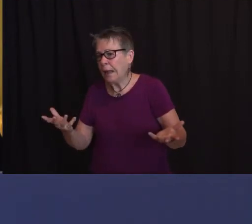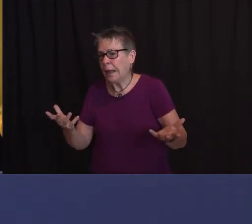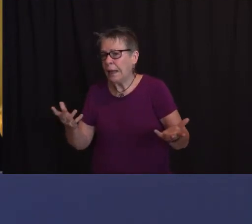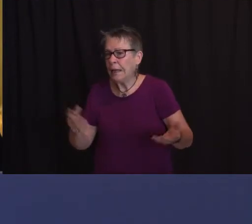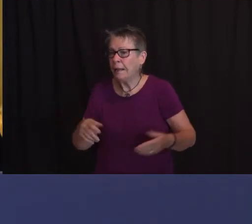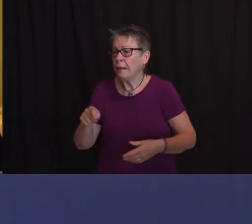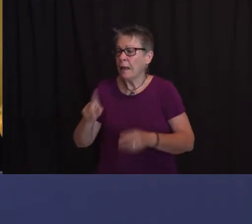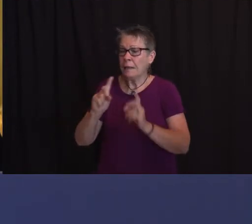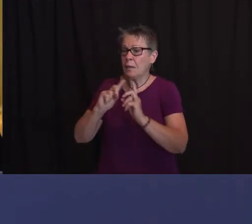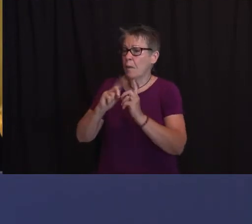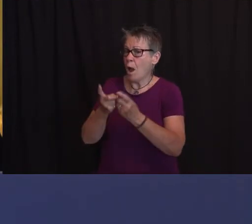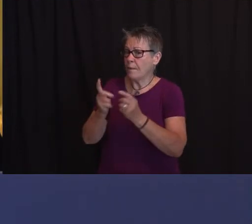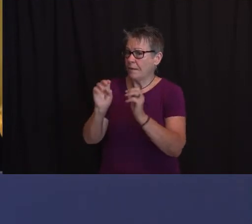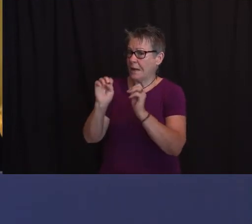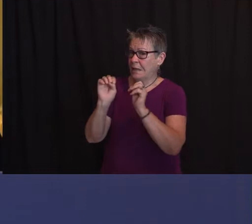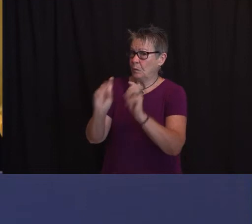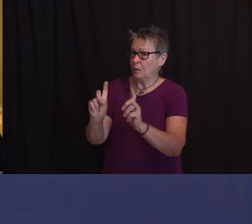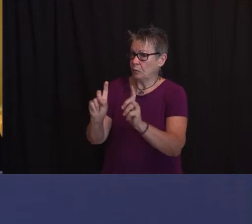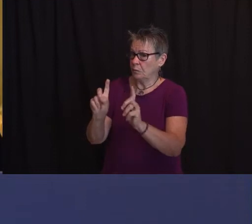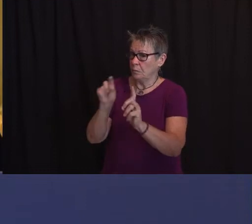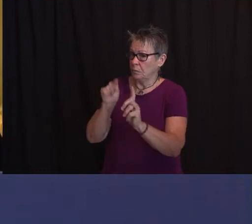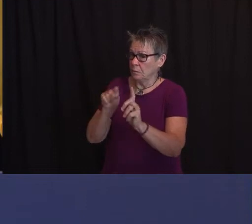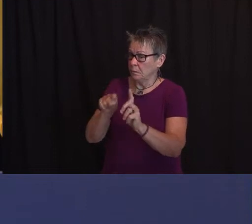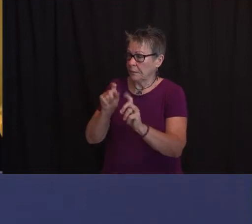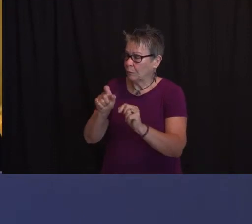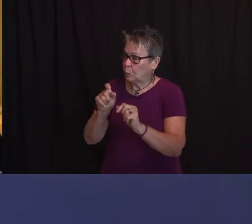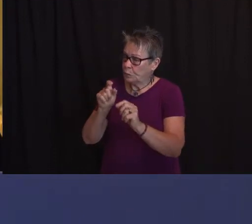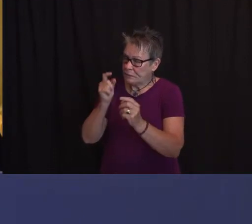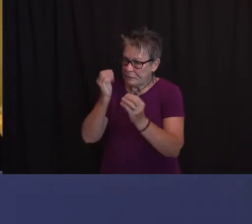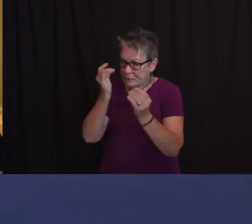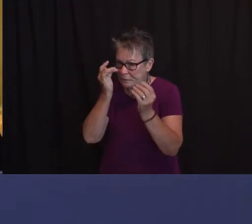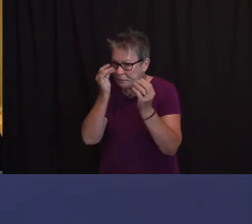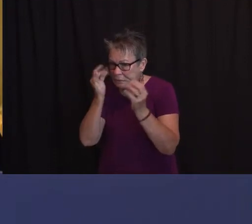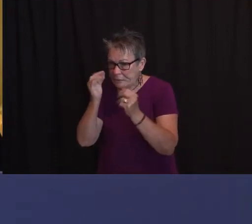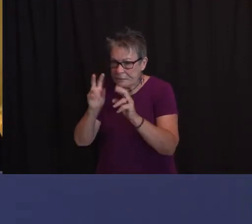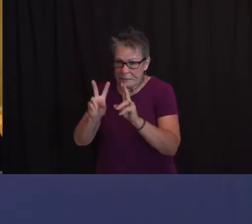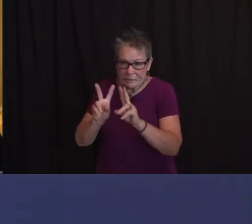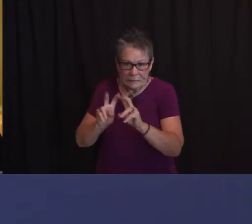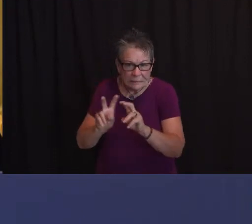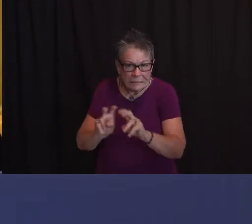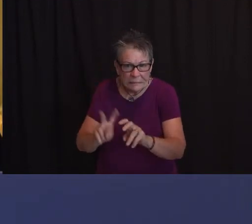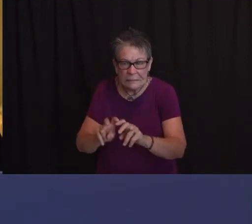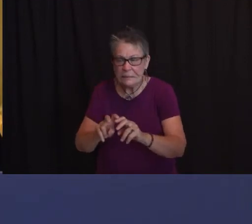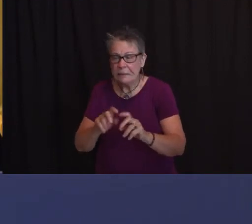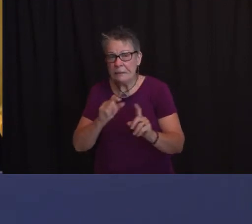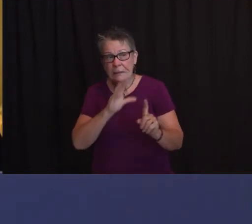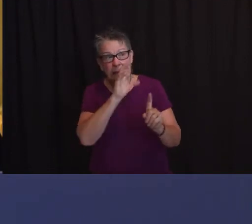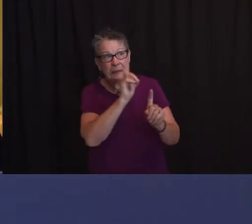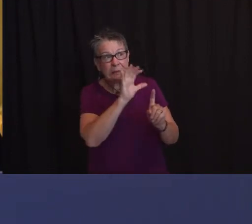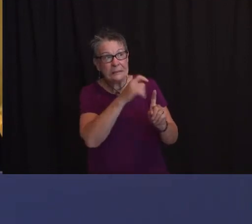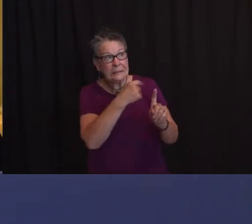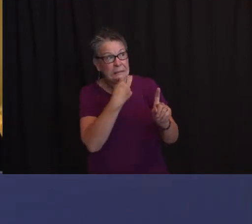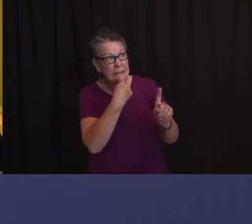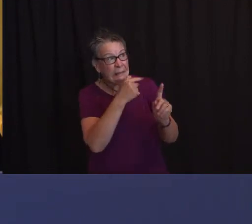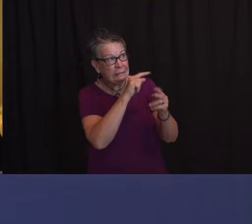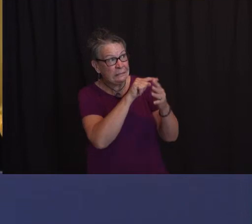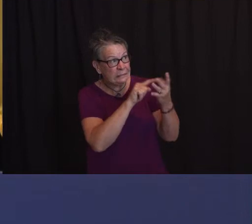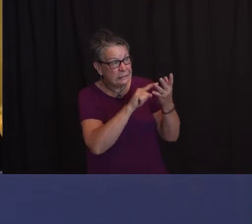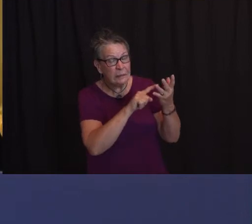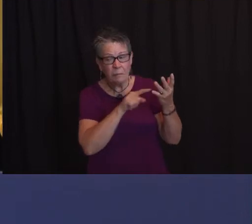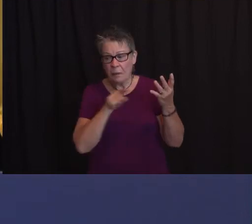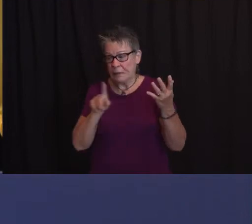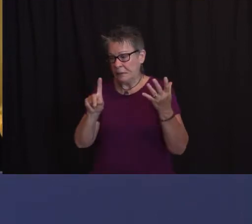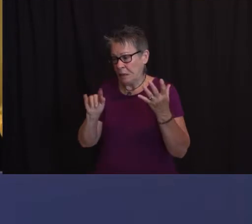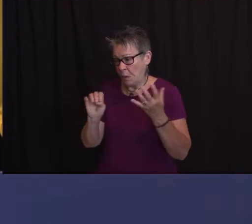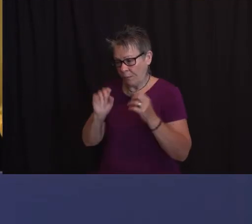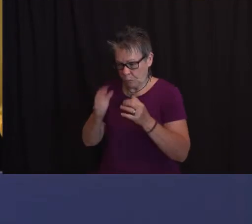I'm happy to say that overwhelmingly what they came out with was very consistent with where we were a